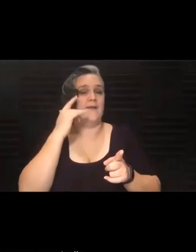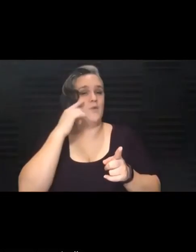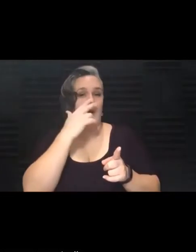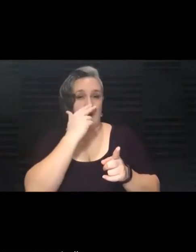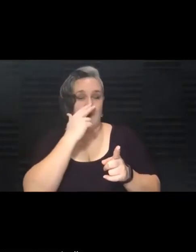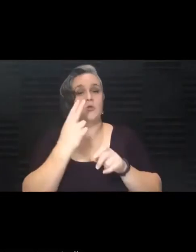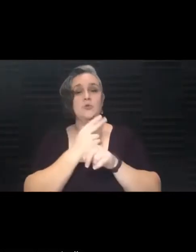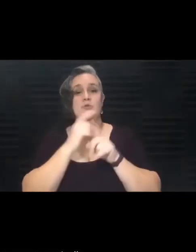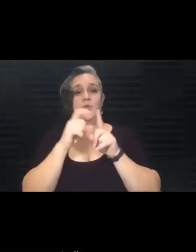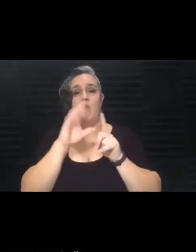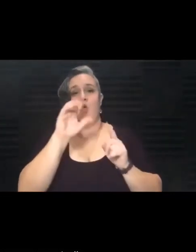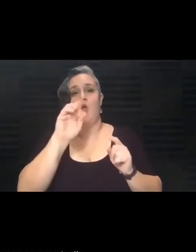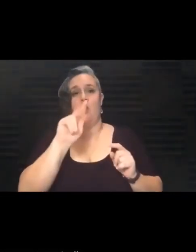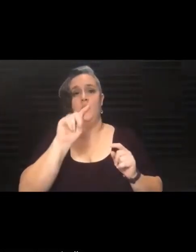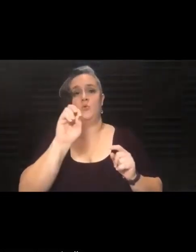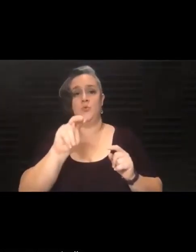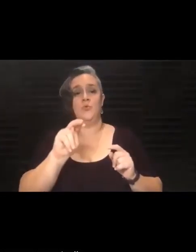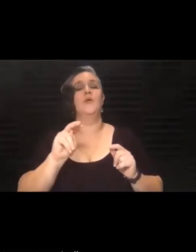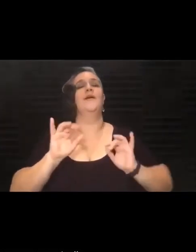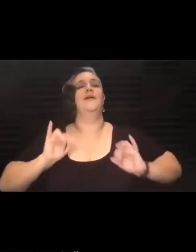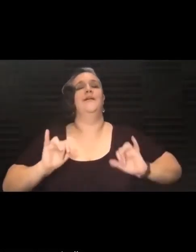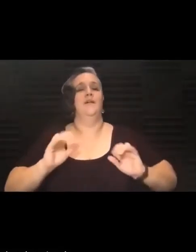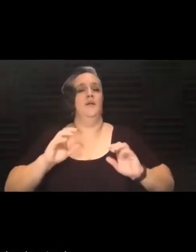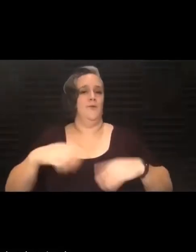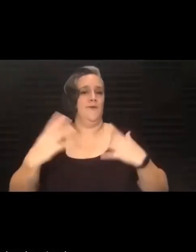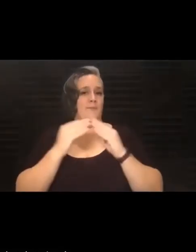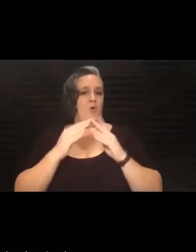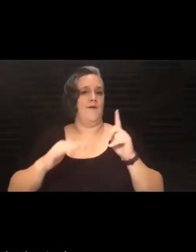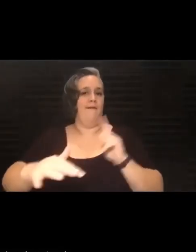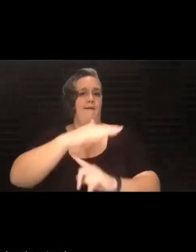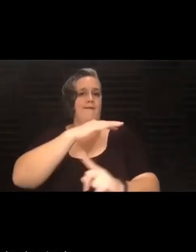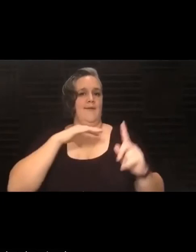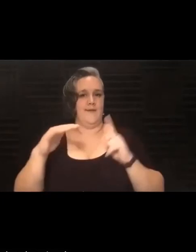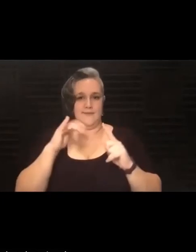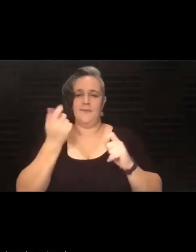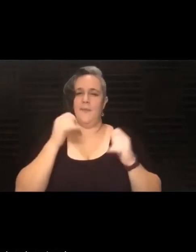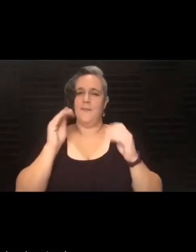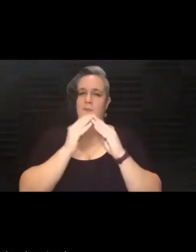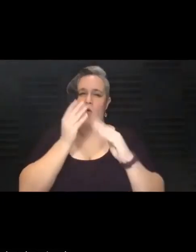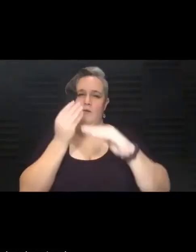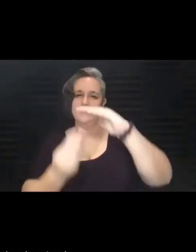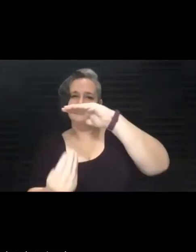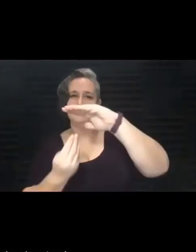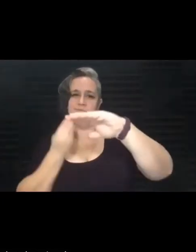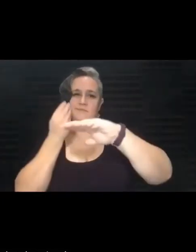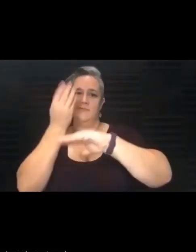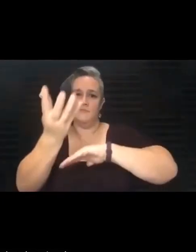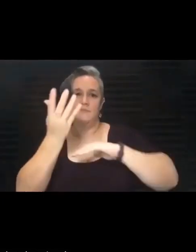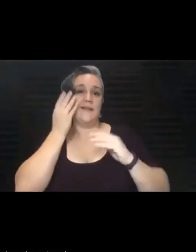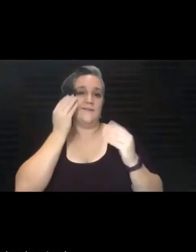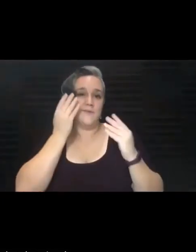cartoon automatically gives it some context. The person has a little bit more information about what that visual content might look